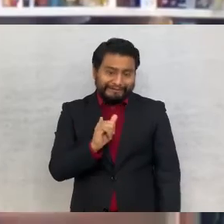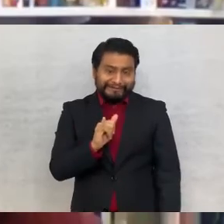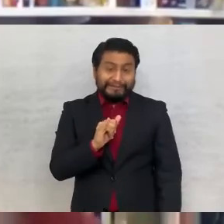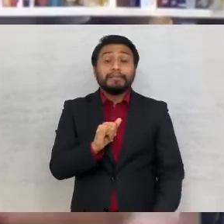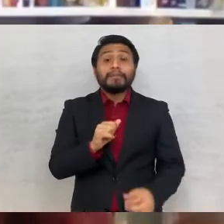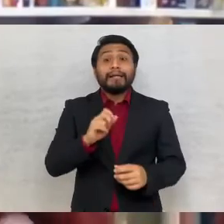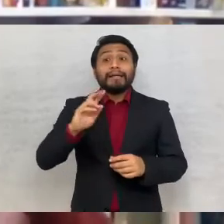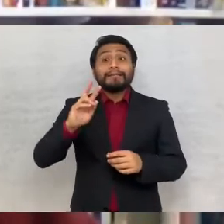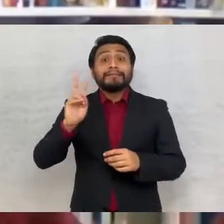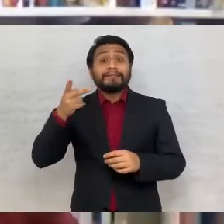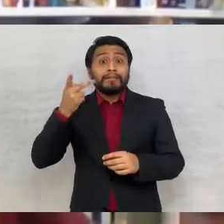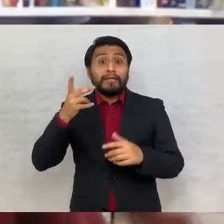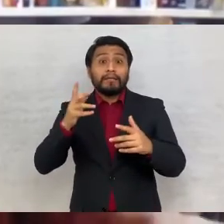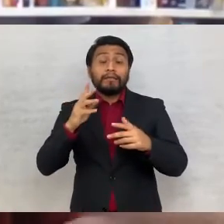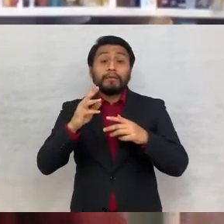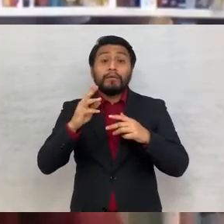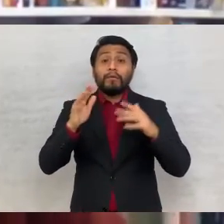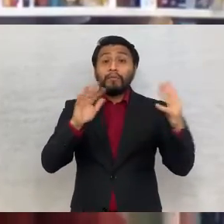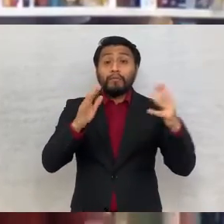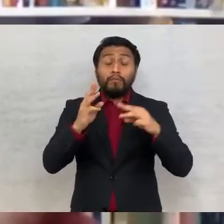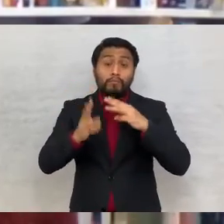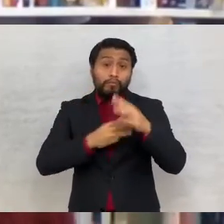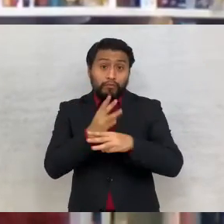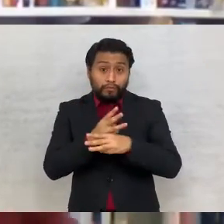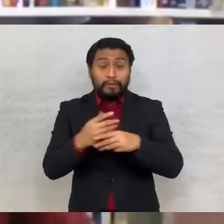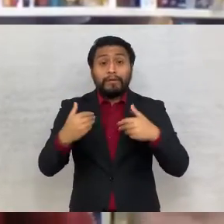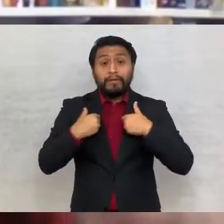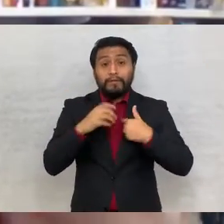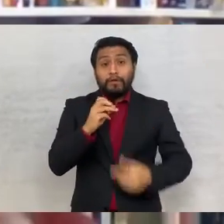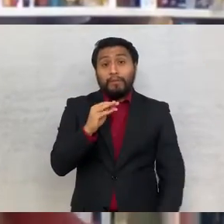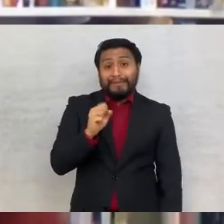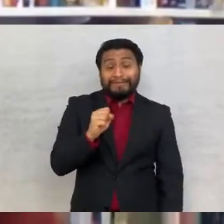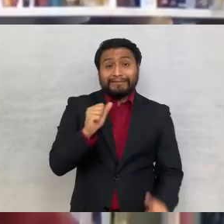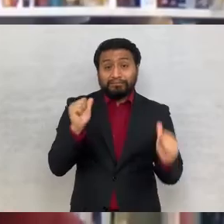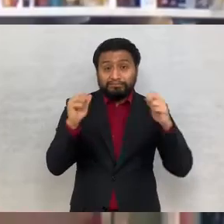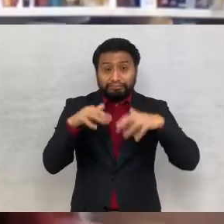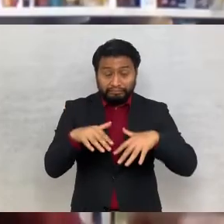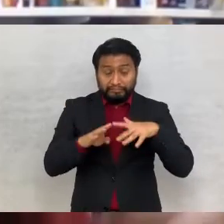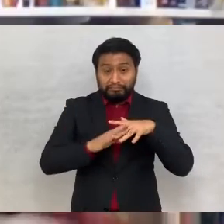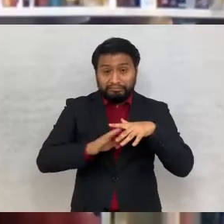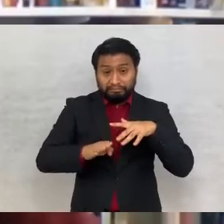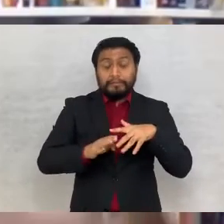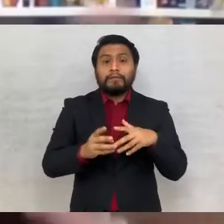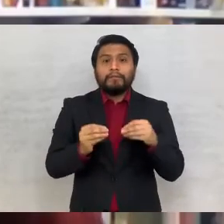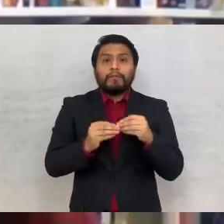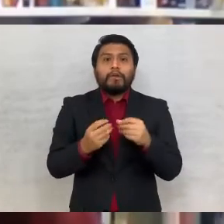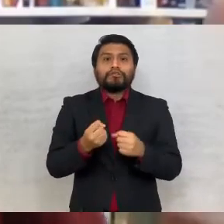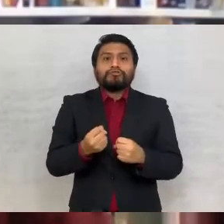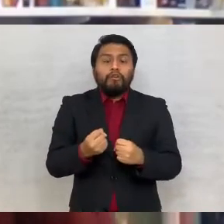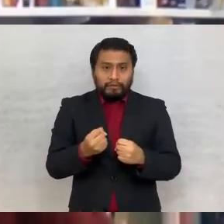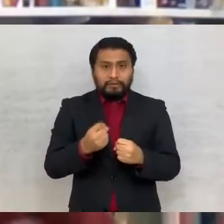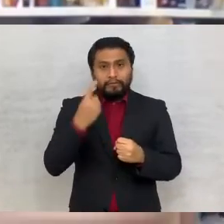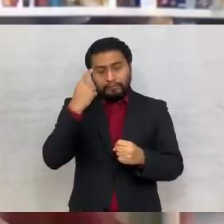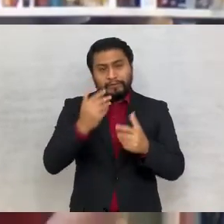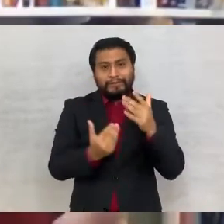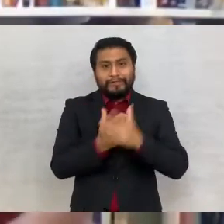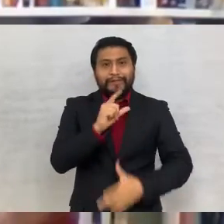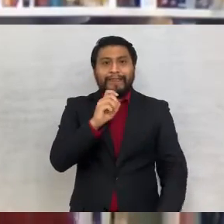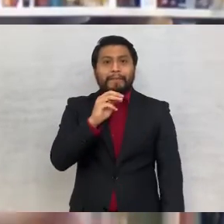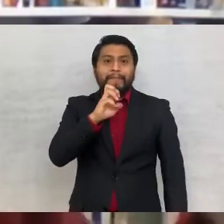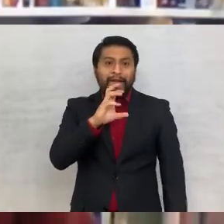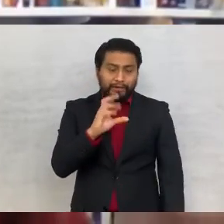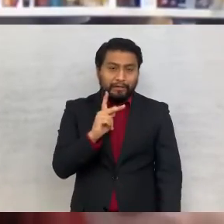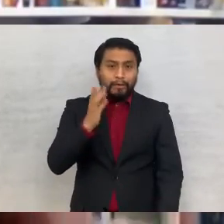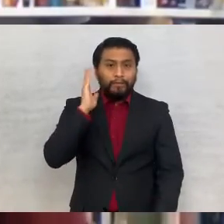and returning to what served us as a starting point, we wish to close by highlighting that the presence of eugenics in Argentina challenges the